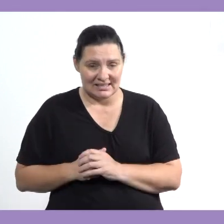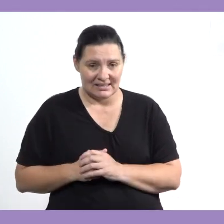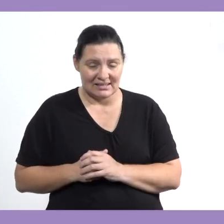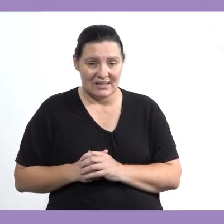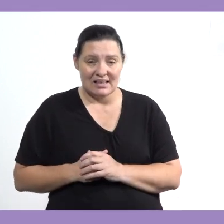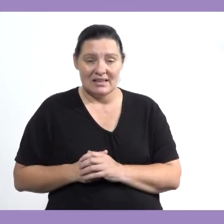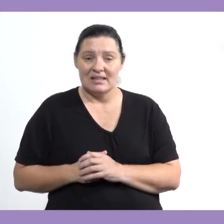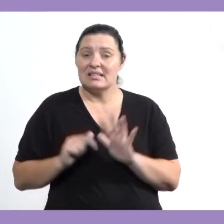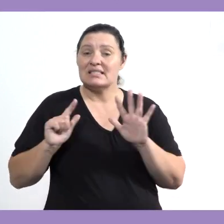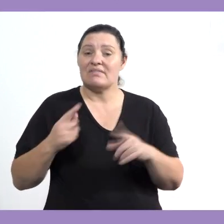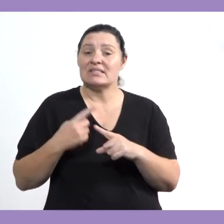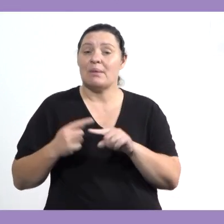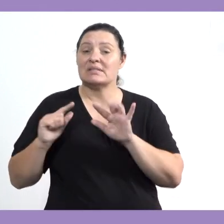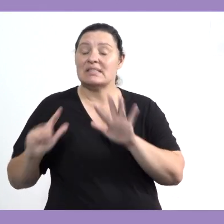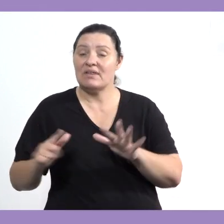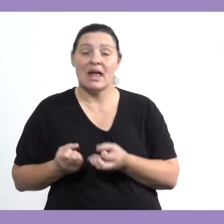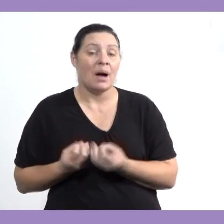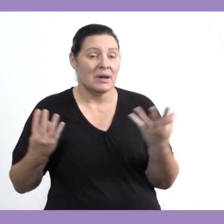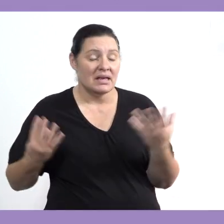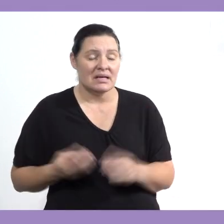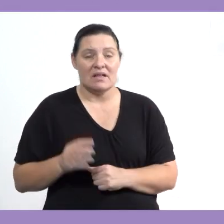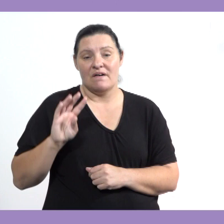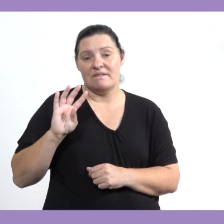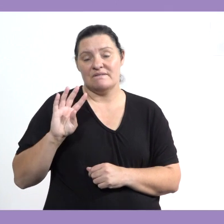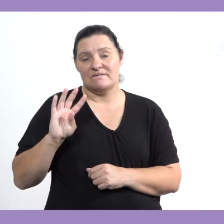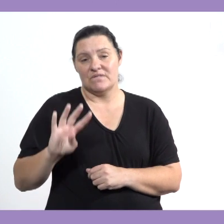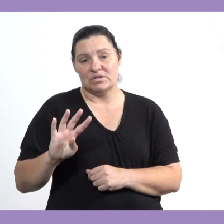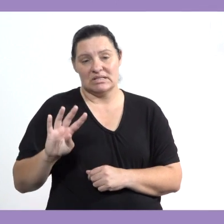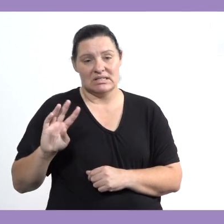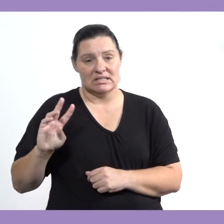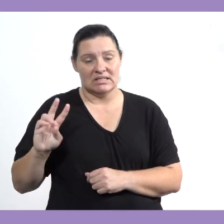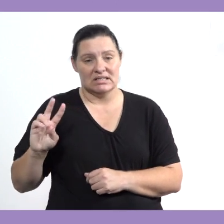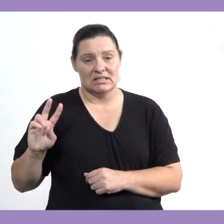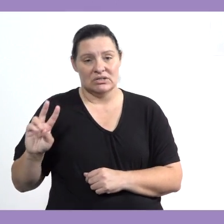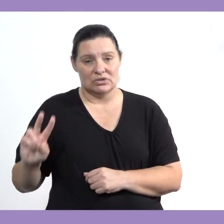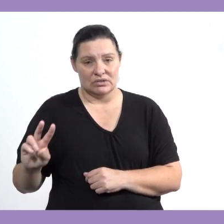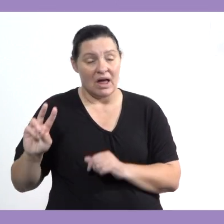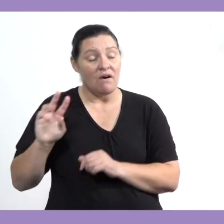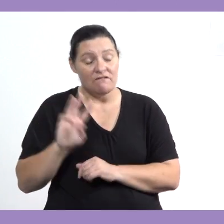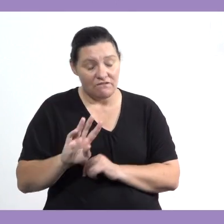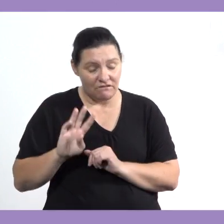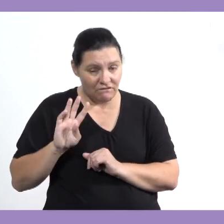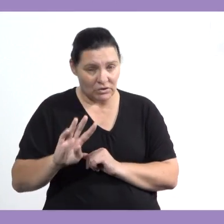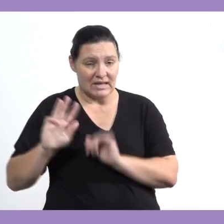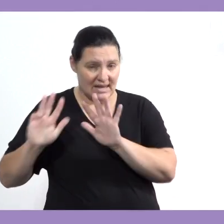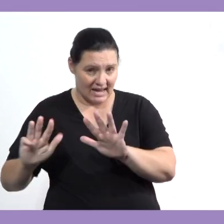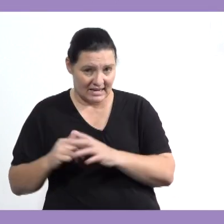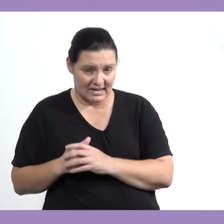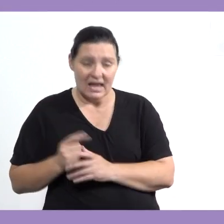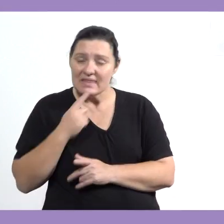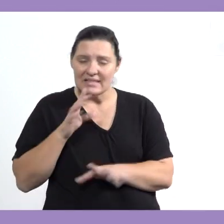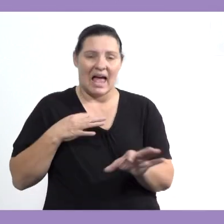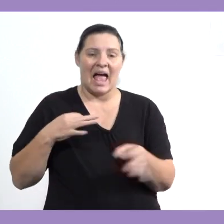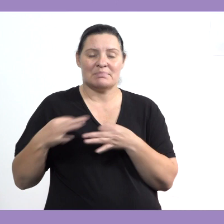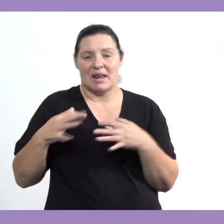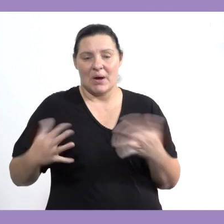is going to be 36. What is 7 multiplied by 7? That is going to be 49. And that is